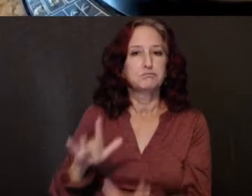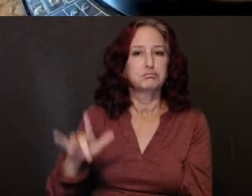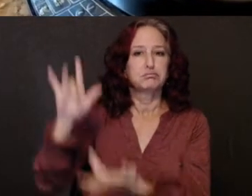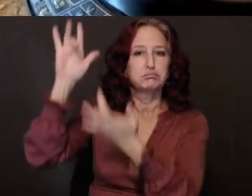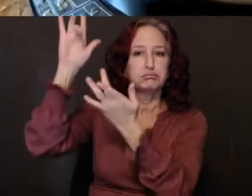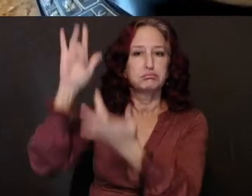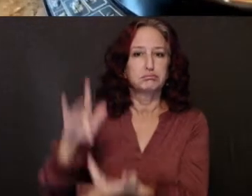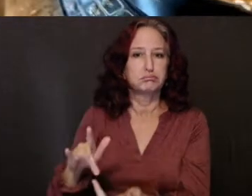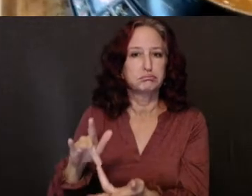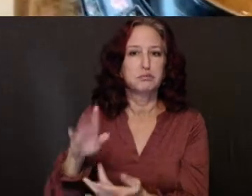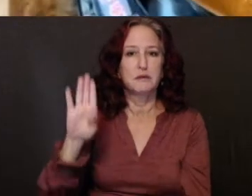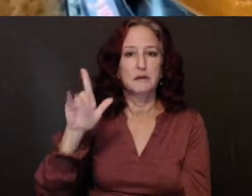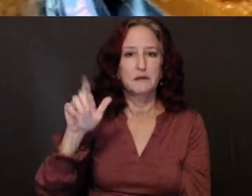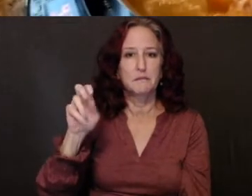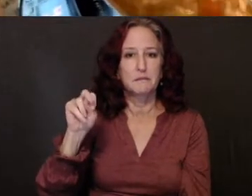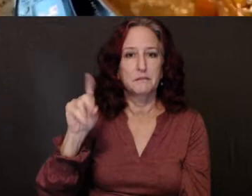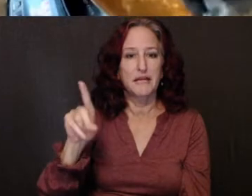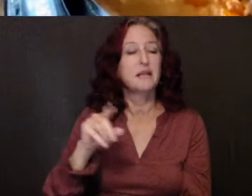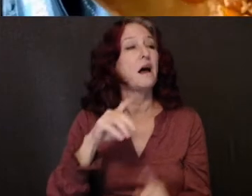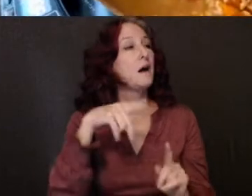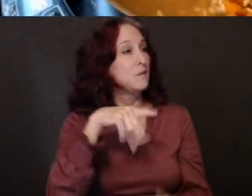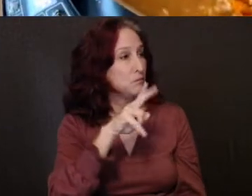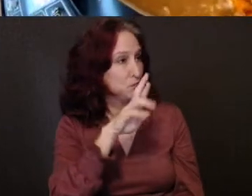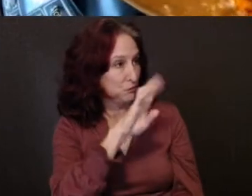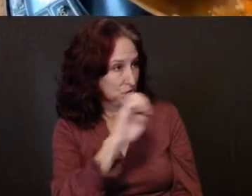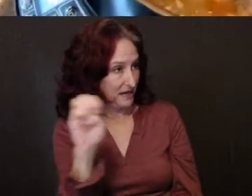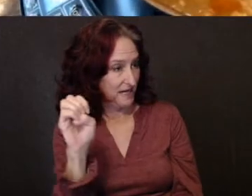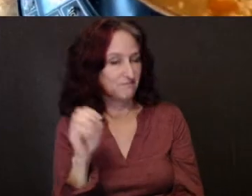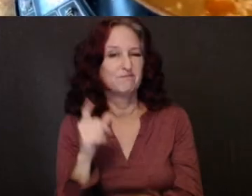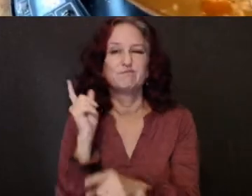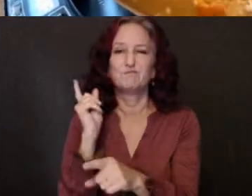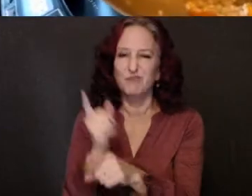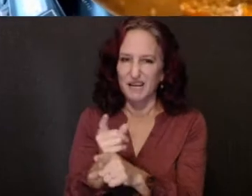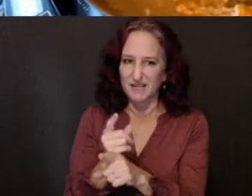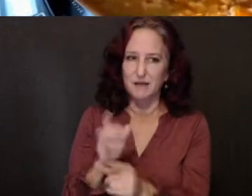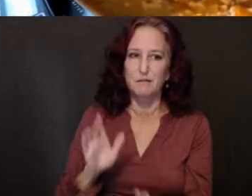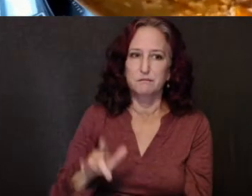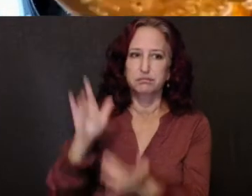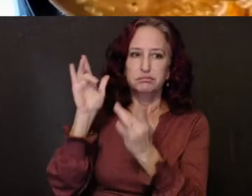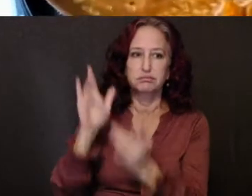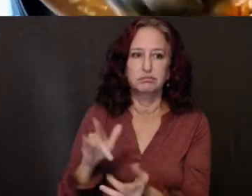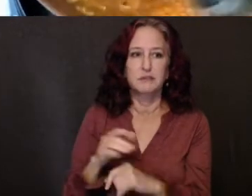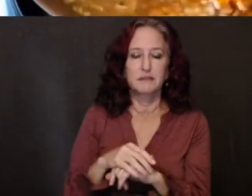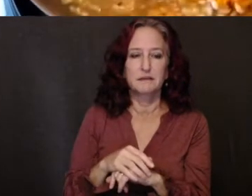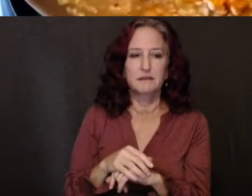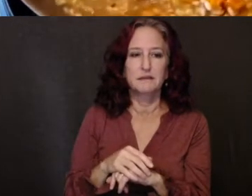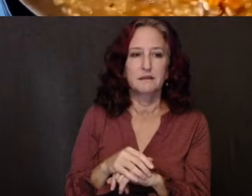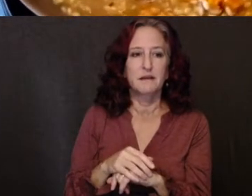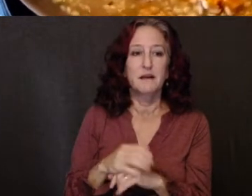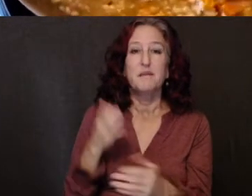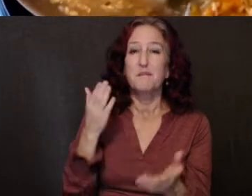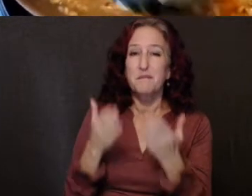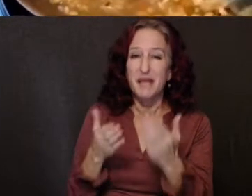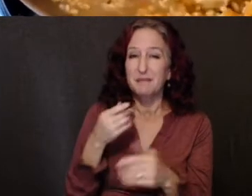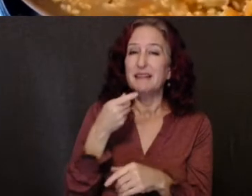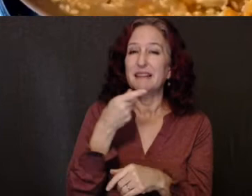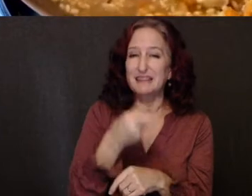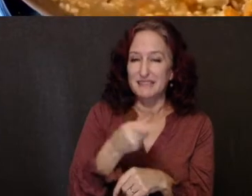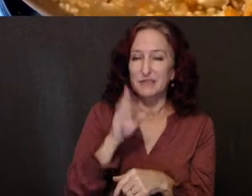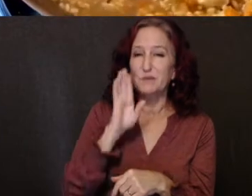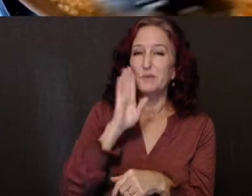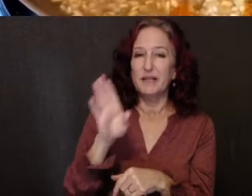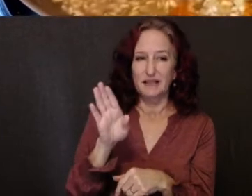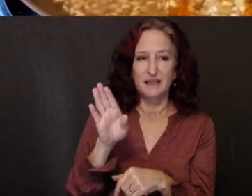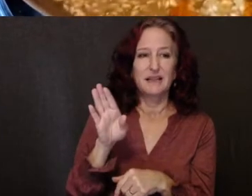and people actually they take it through a blender. Oh,